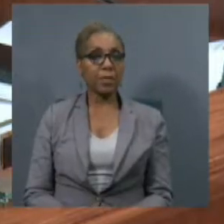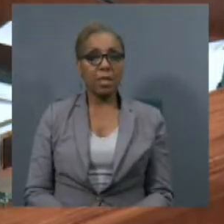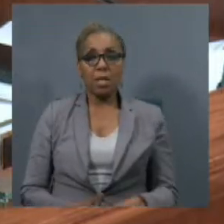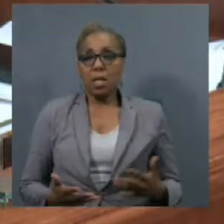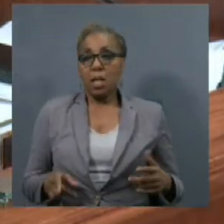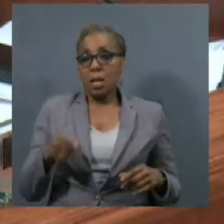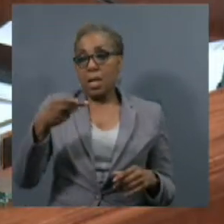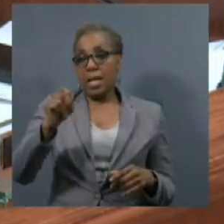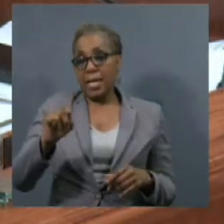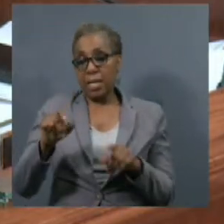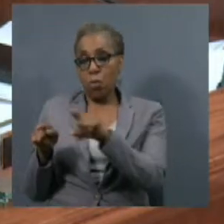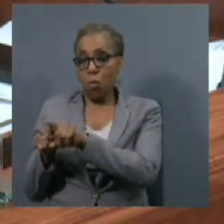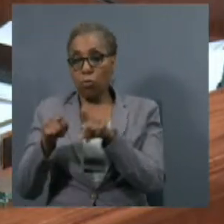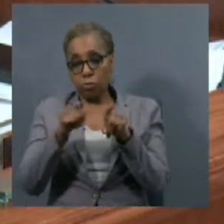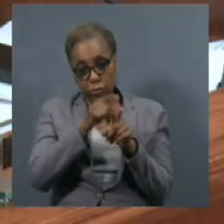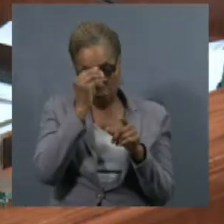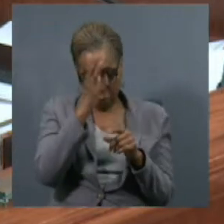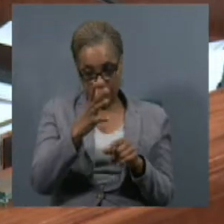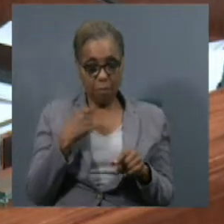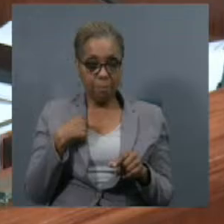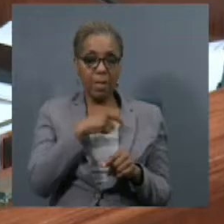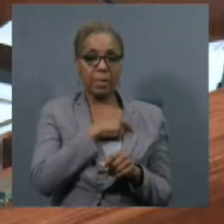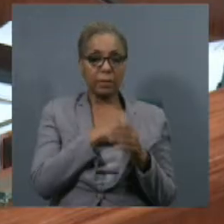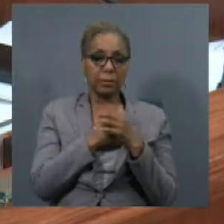He also pointed out that